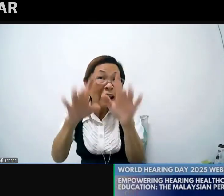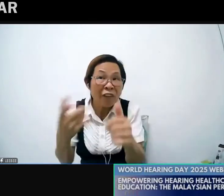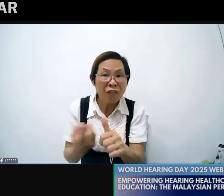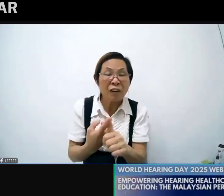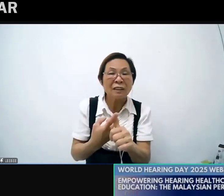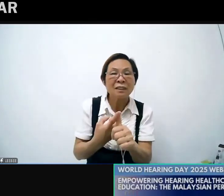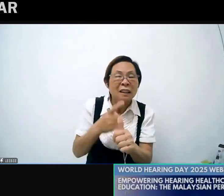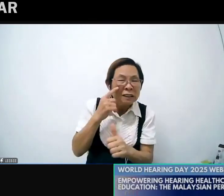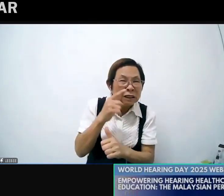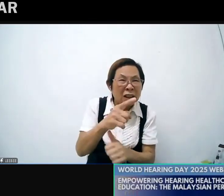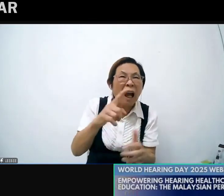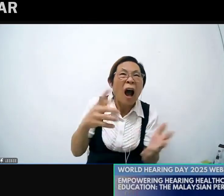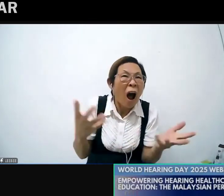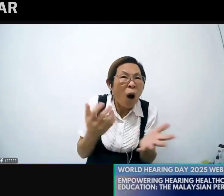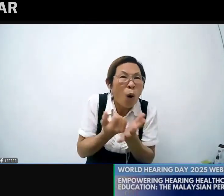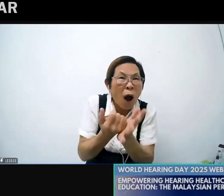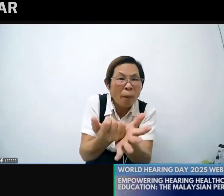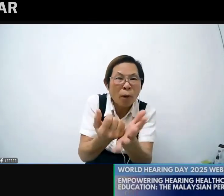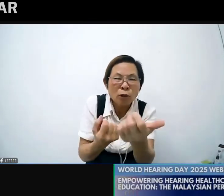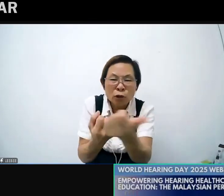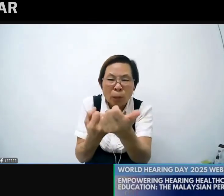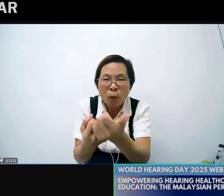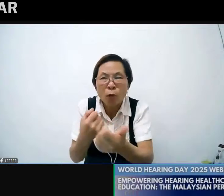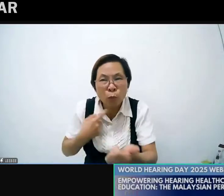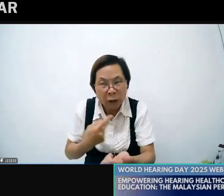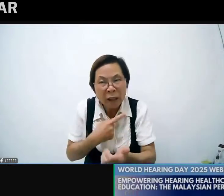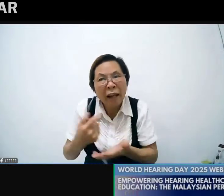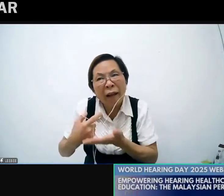see what kind of intervention and supports that we can give to them.